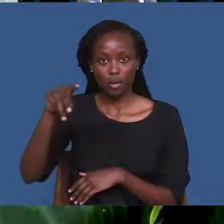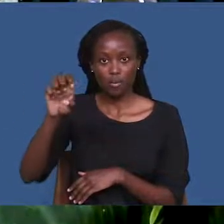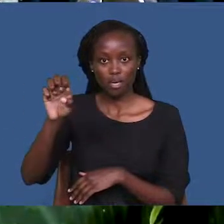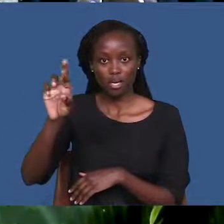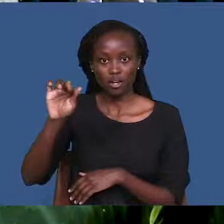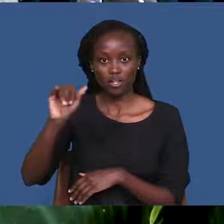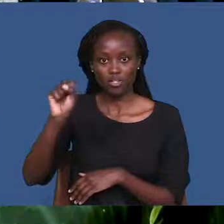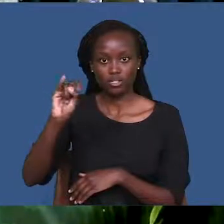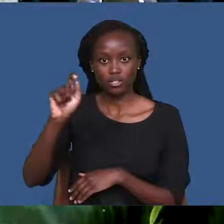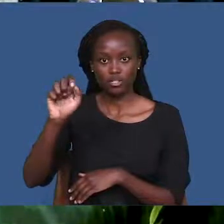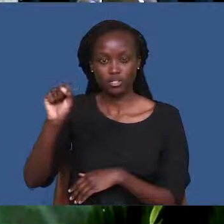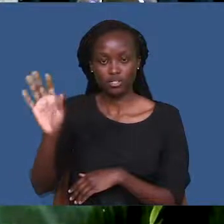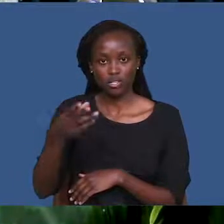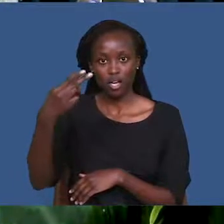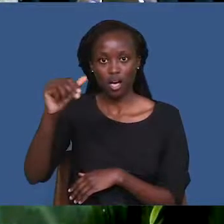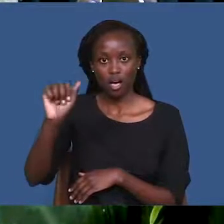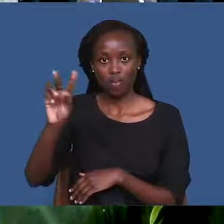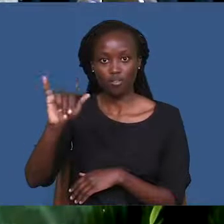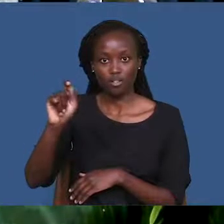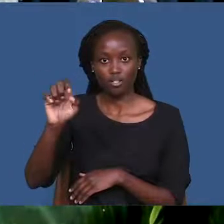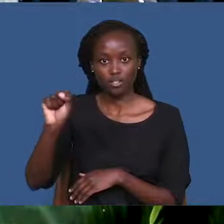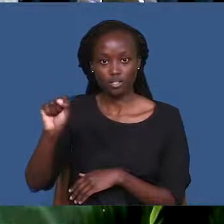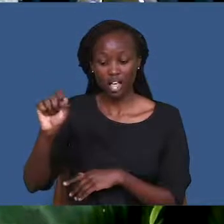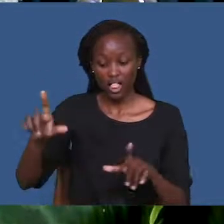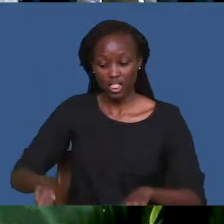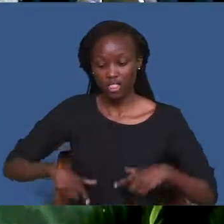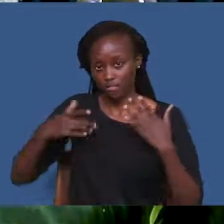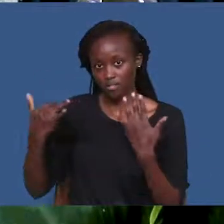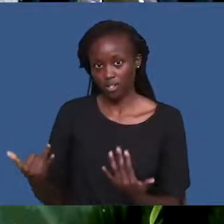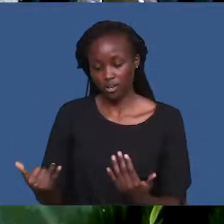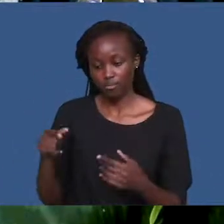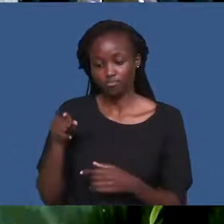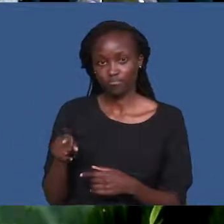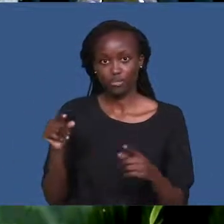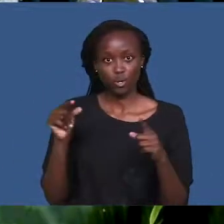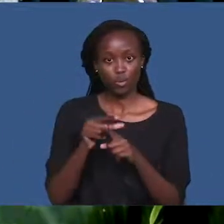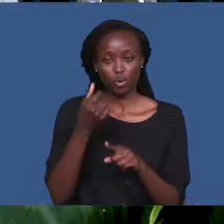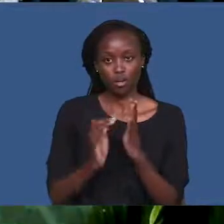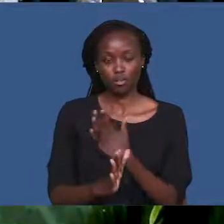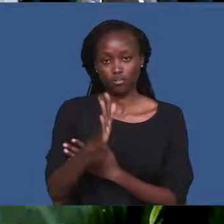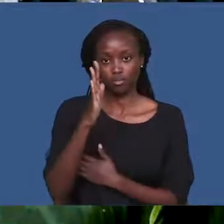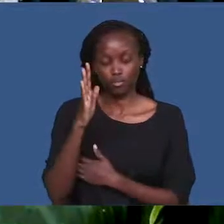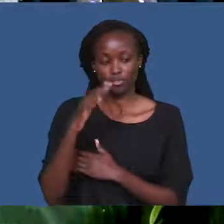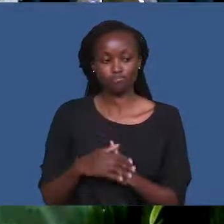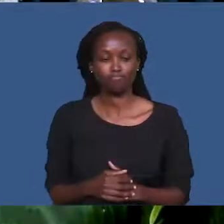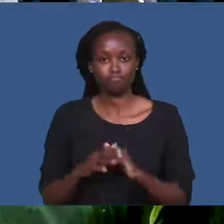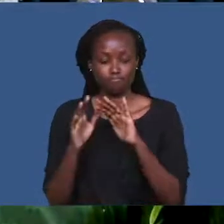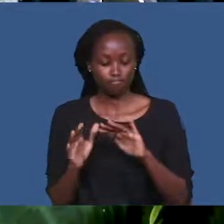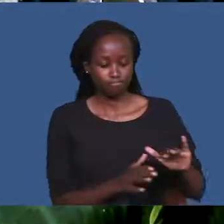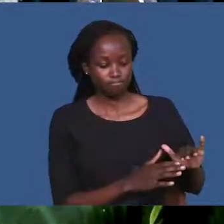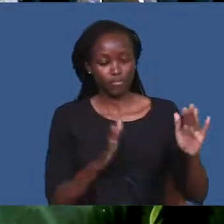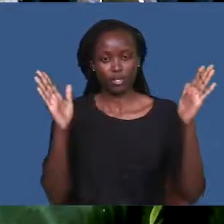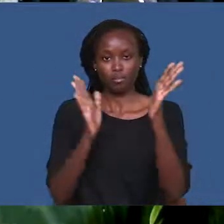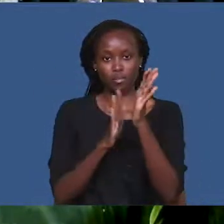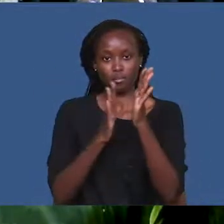Perizzites, Hivites, and Jebusites now live. And this is the word of the Lord. Praise be the name